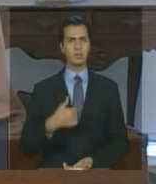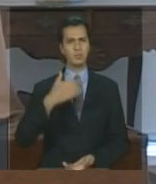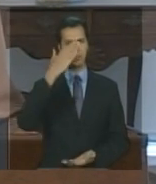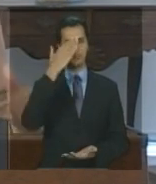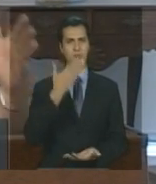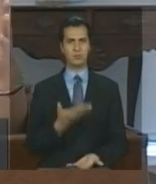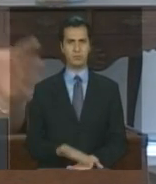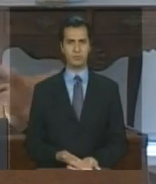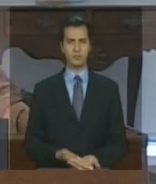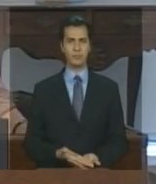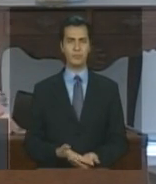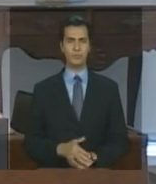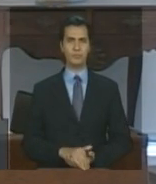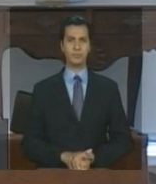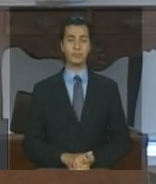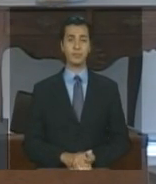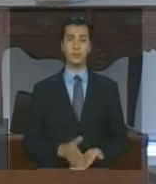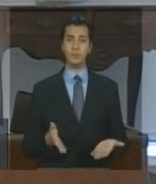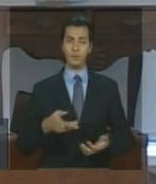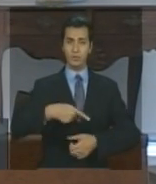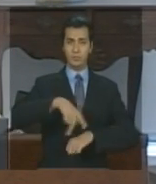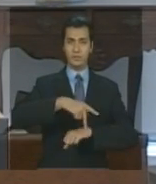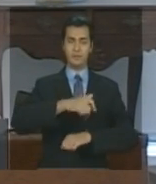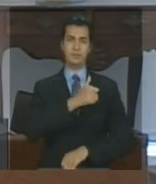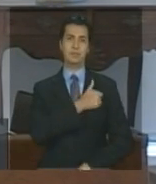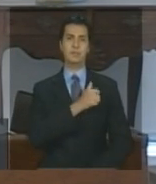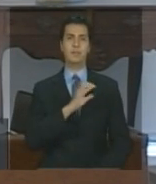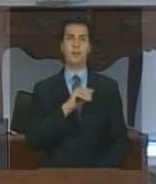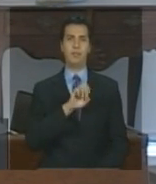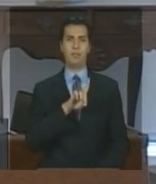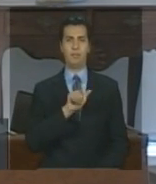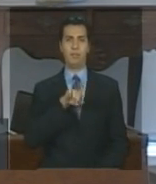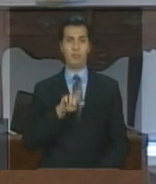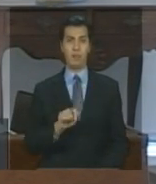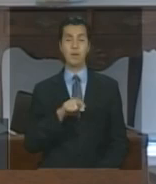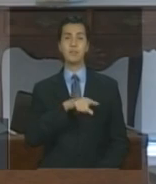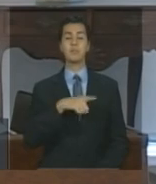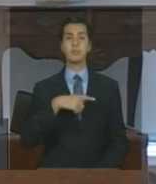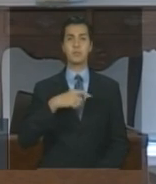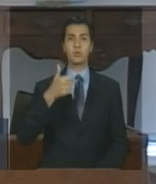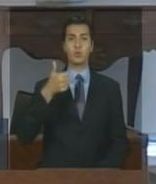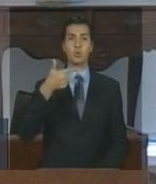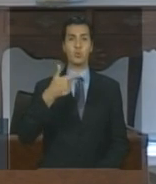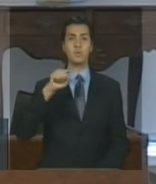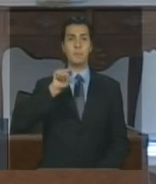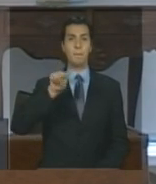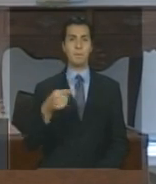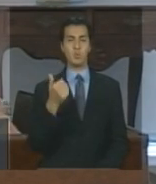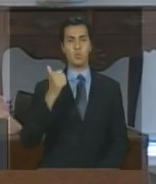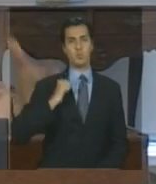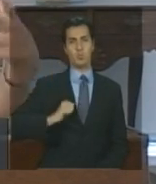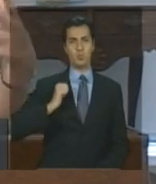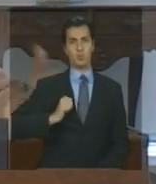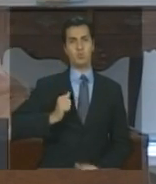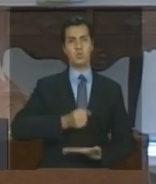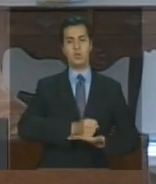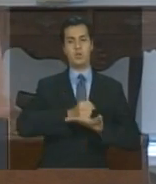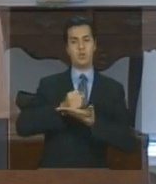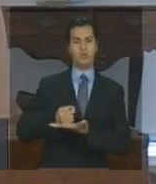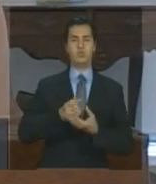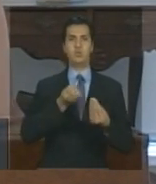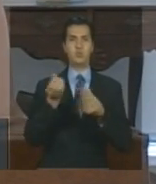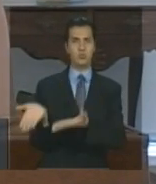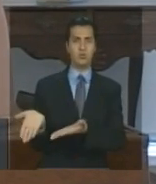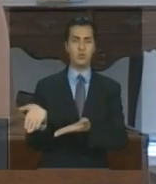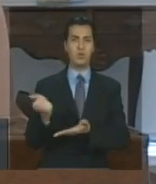essa oferta do Canadá das 12 mil bolsas para estudantes brasileiros